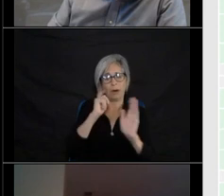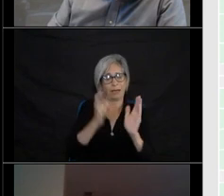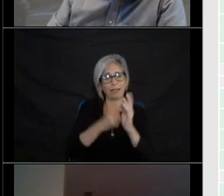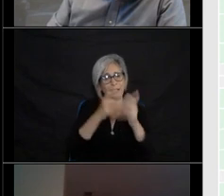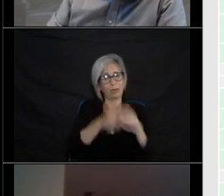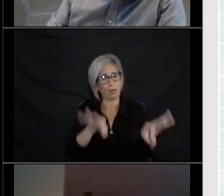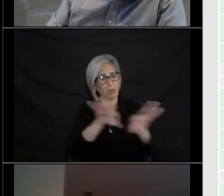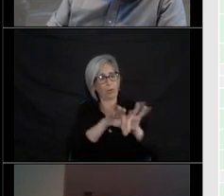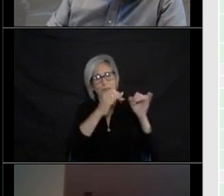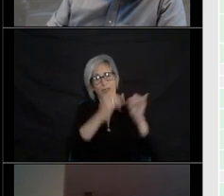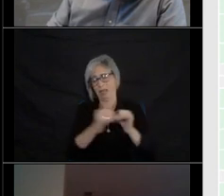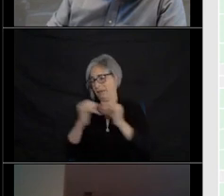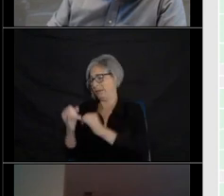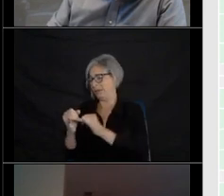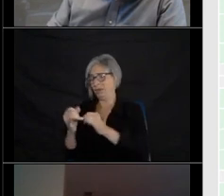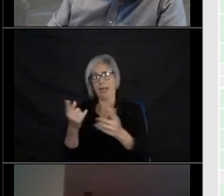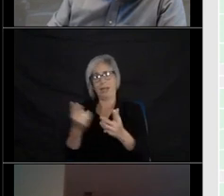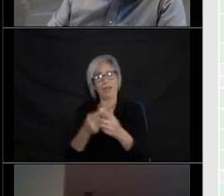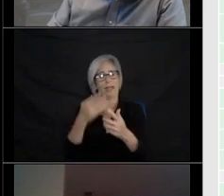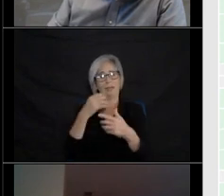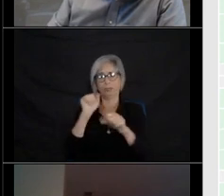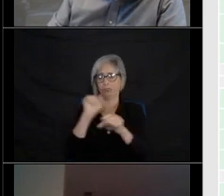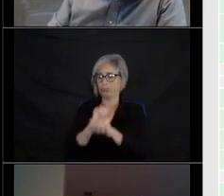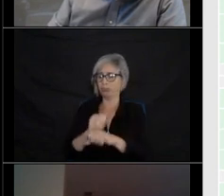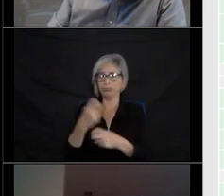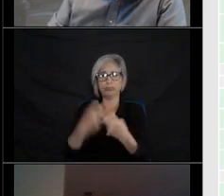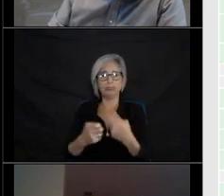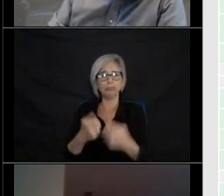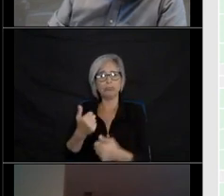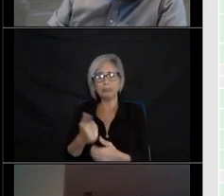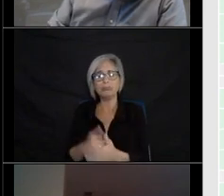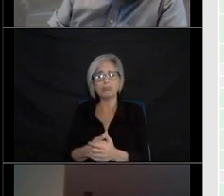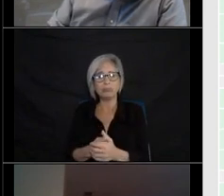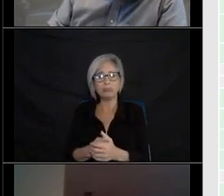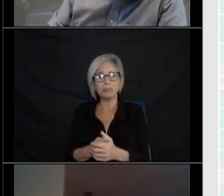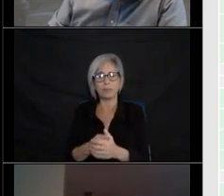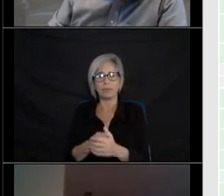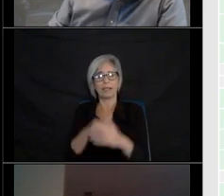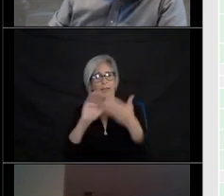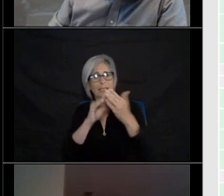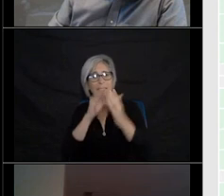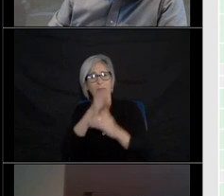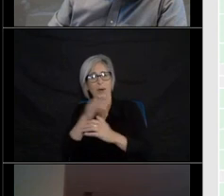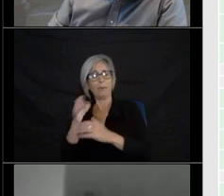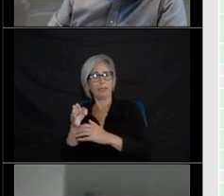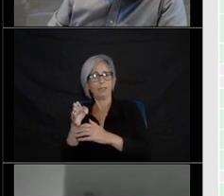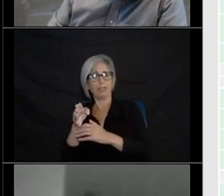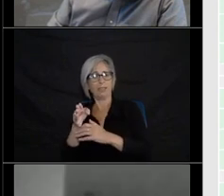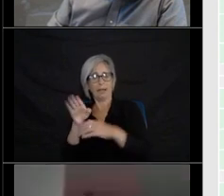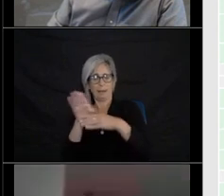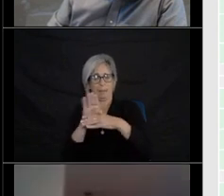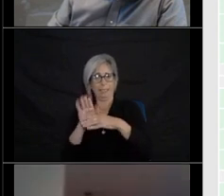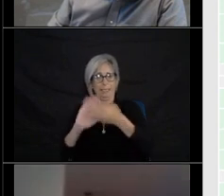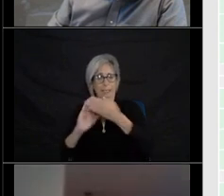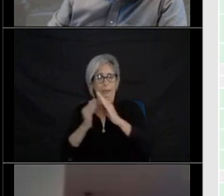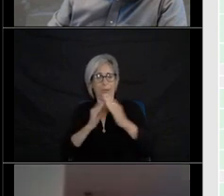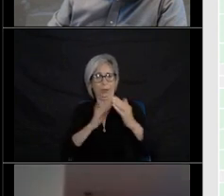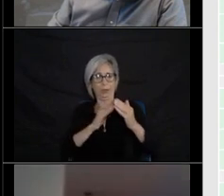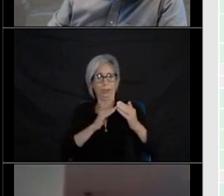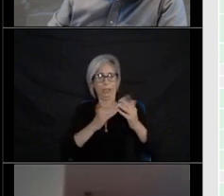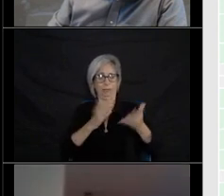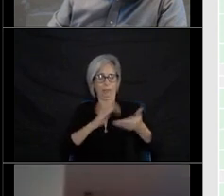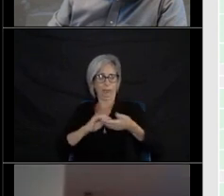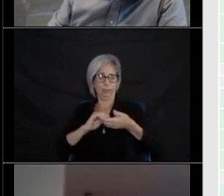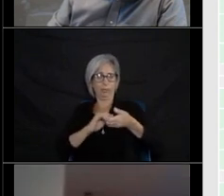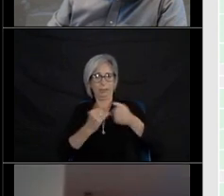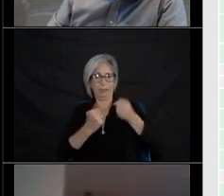as individuals and their productive capacities. And whereas the City of Boynton Beach and our business community, with the cooperative